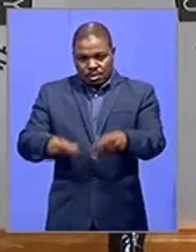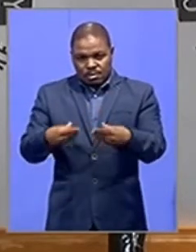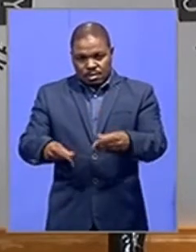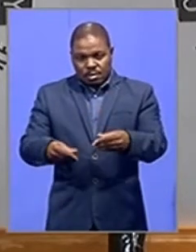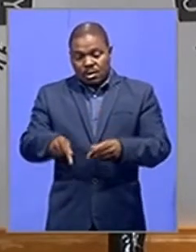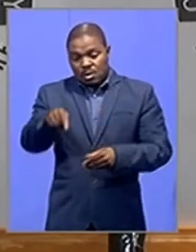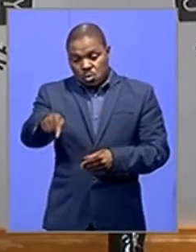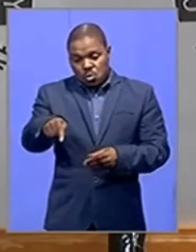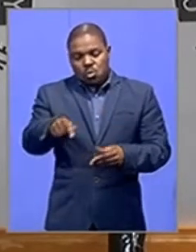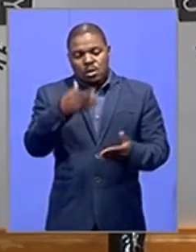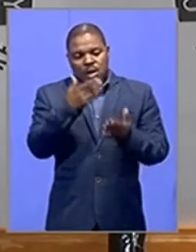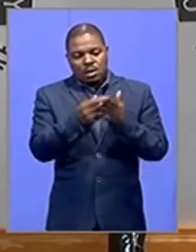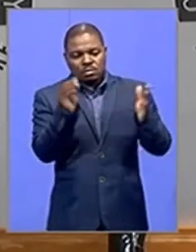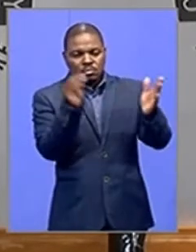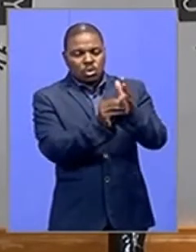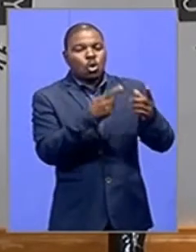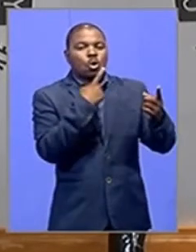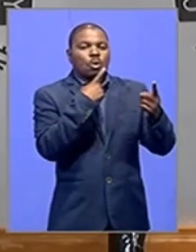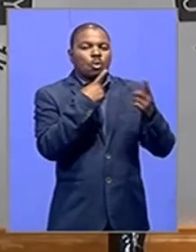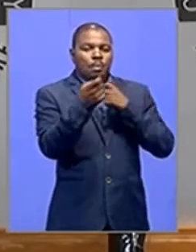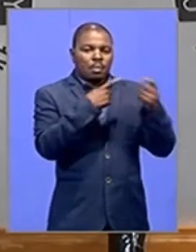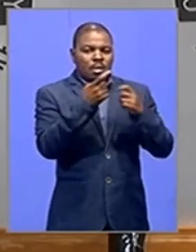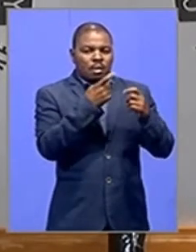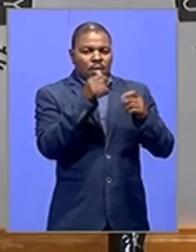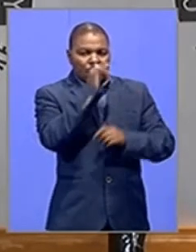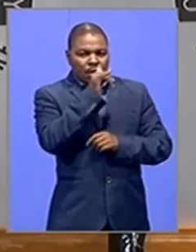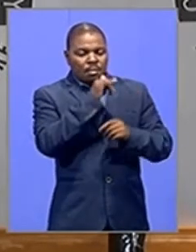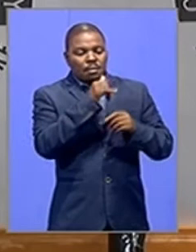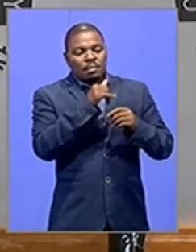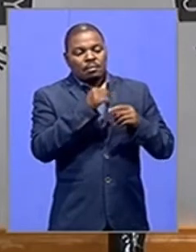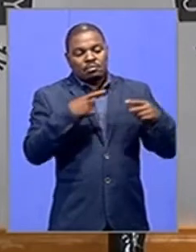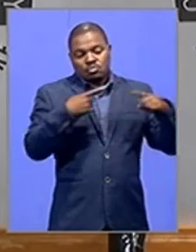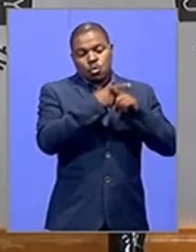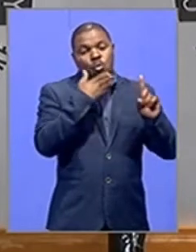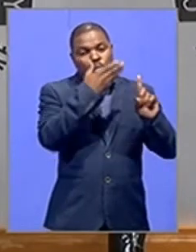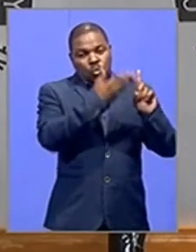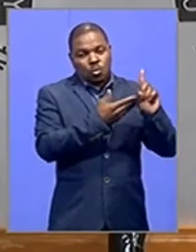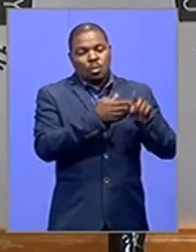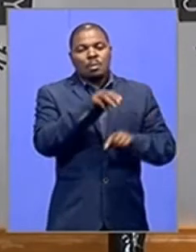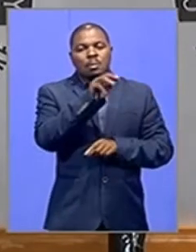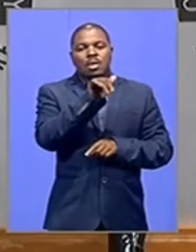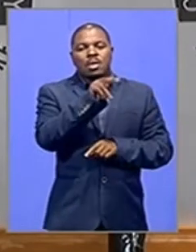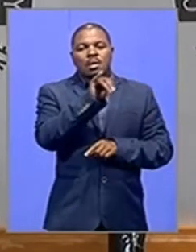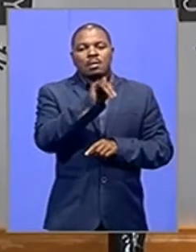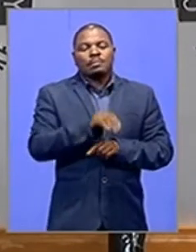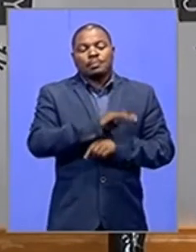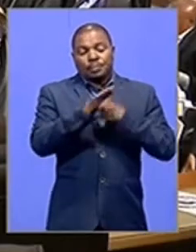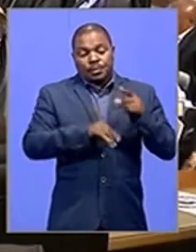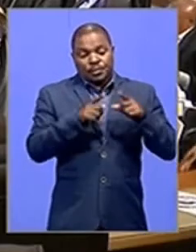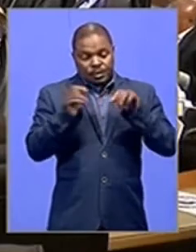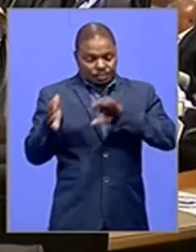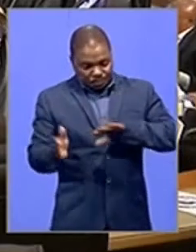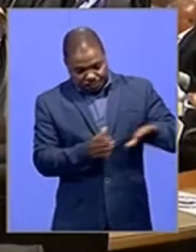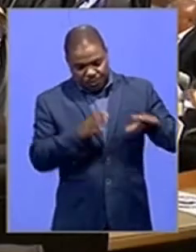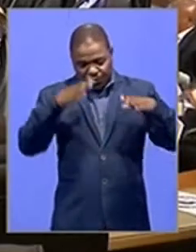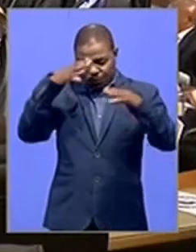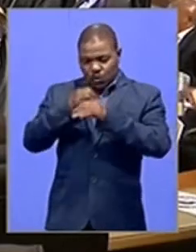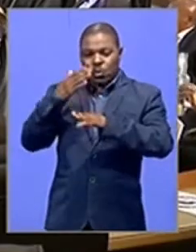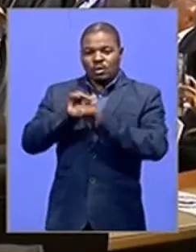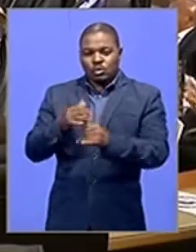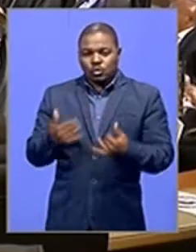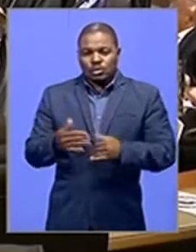Commission can lay a criminal complaint against Ms. Dudu Myeni. Go tloga mo komišene ile ya tsena morerong wa letšatši go